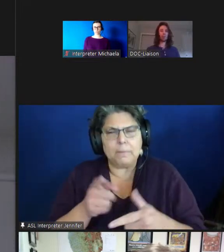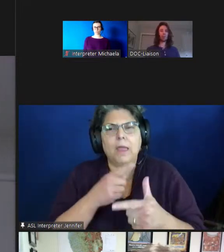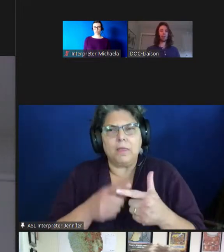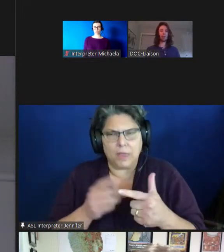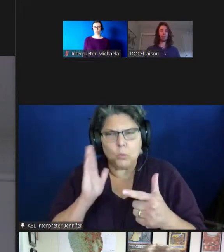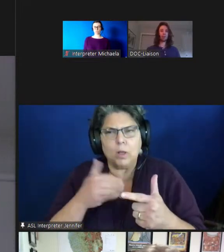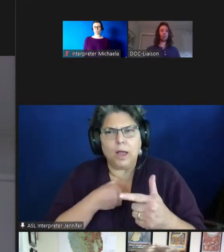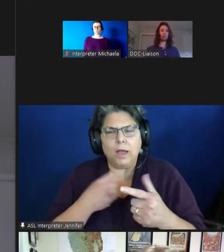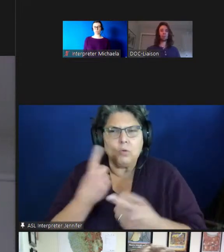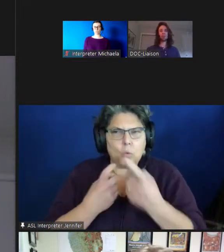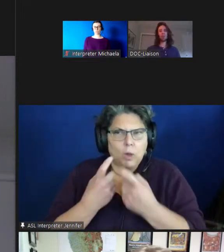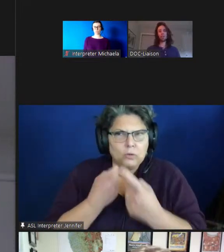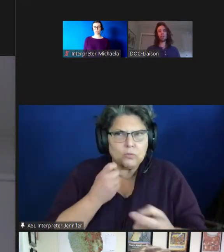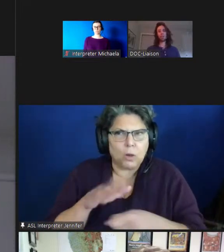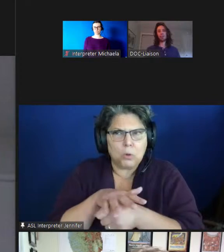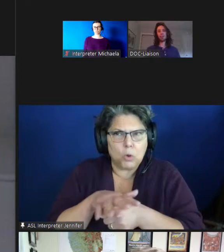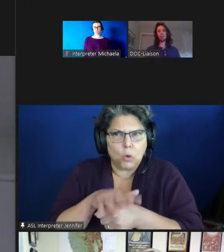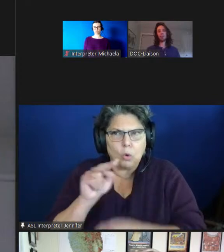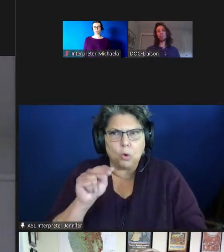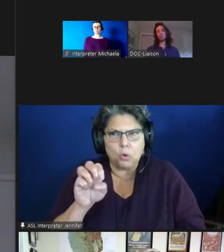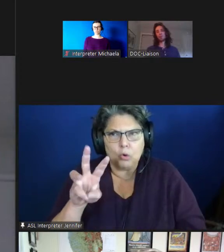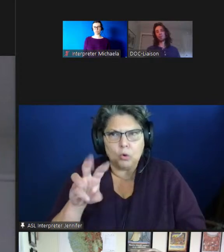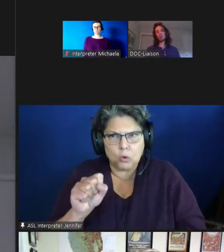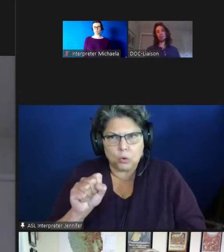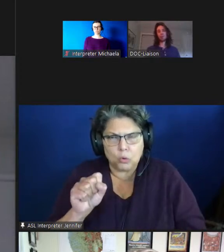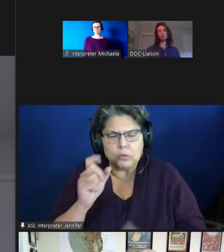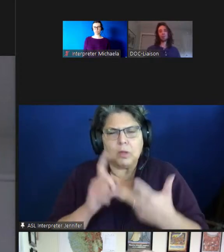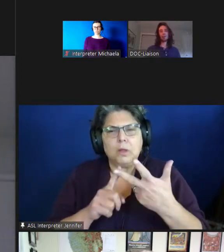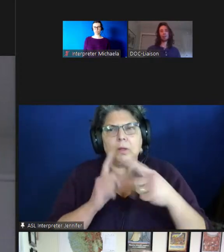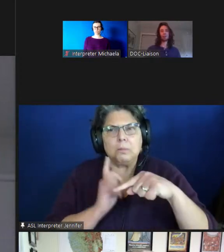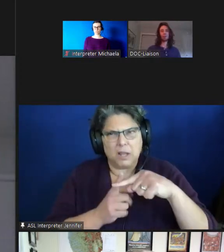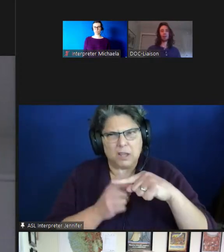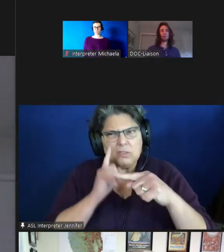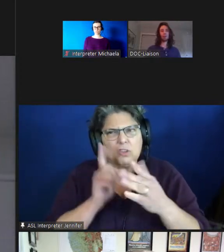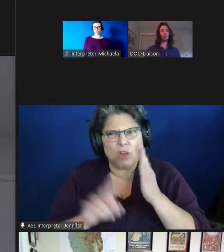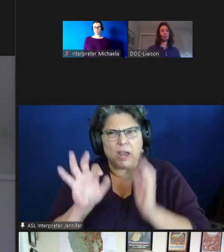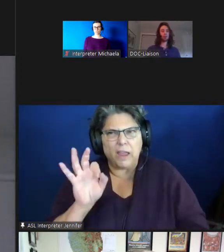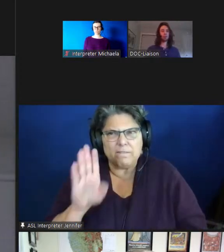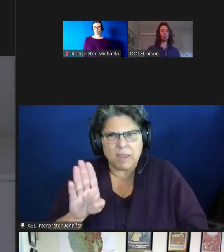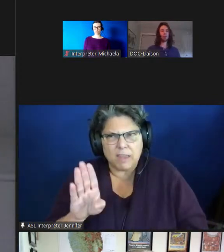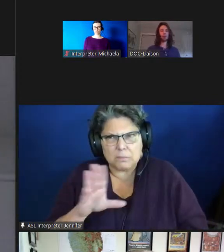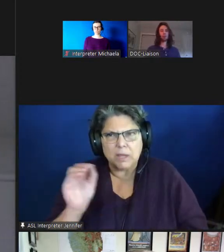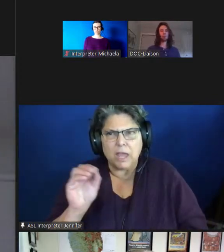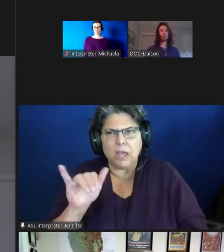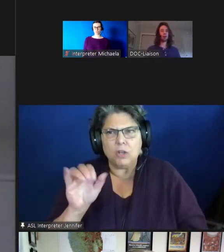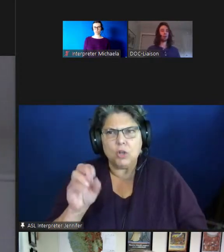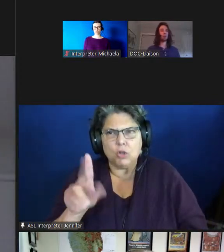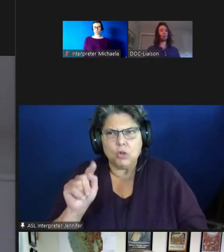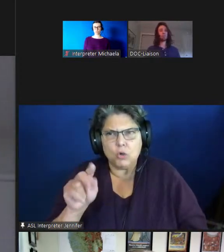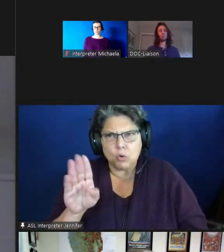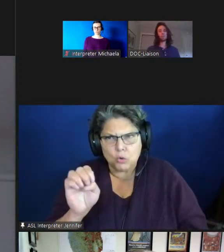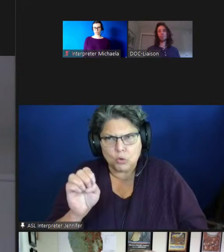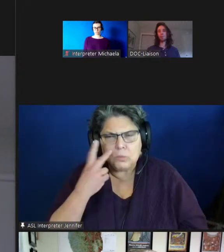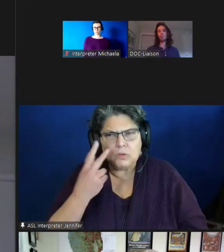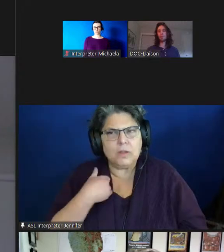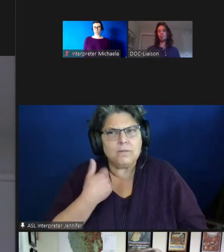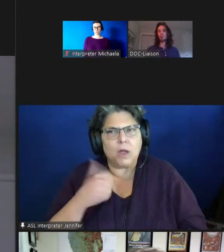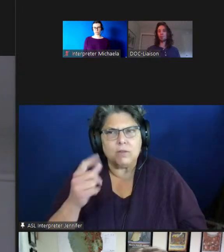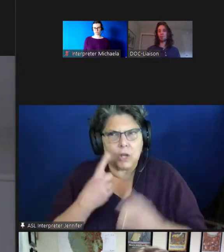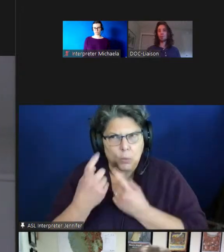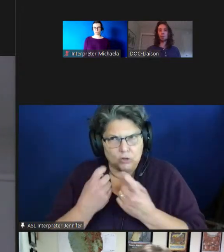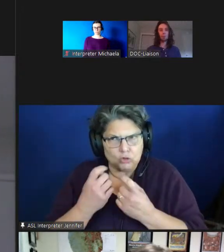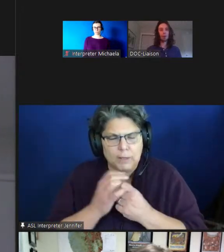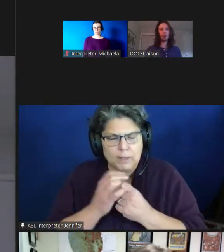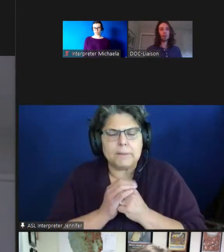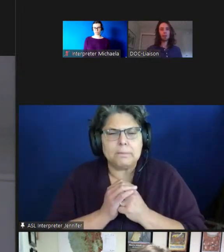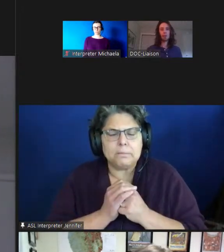media. And we'll also be checking the Facebook and YouTube pages for public questions as well for Dr. Coren. So